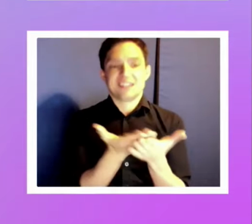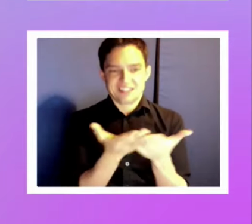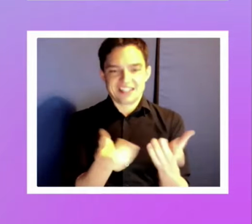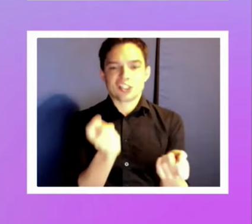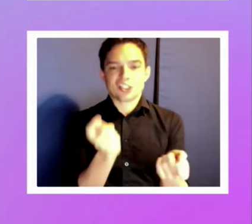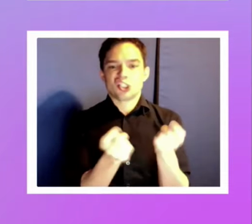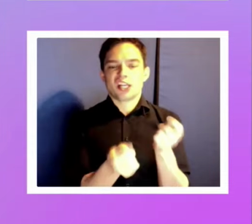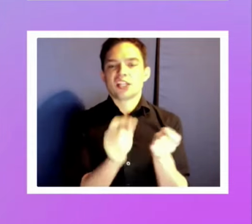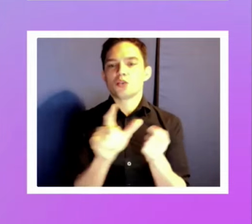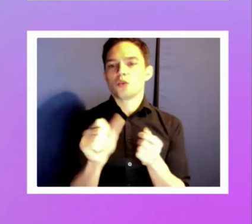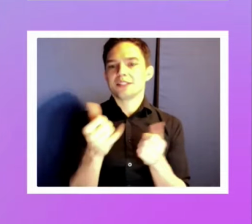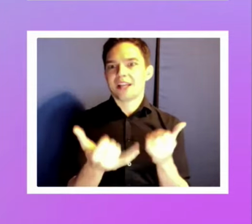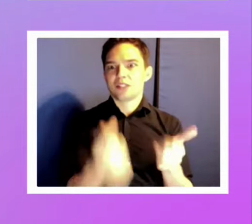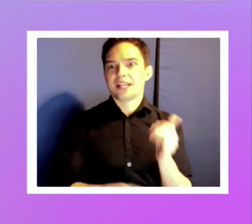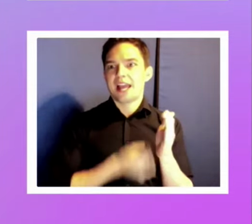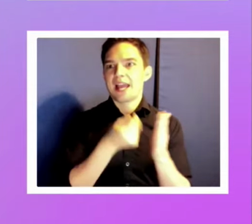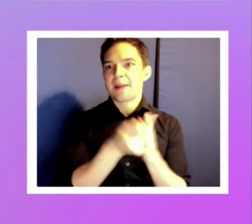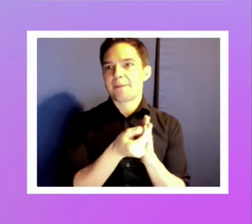tools today.